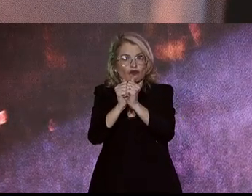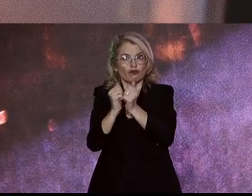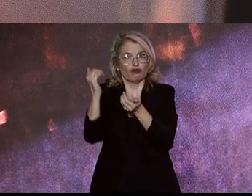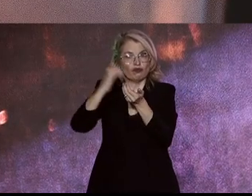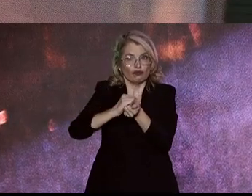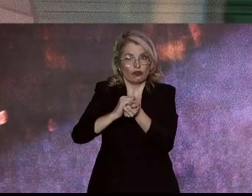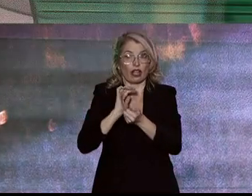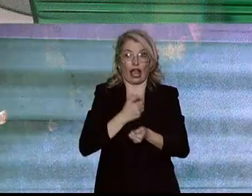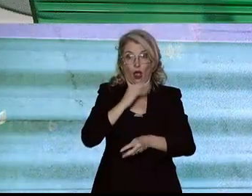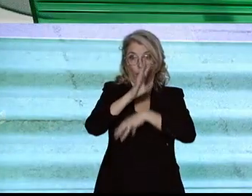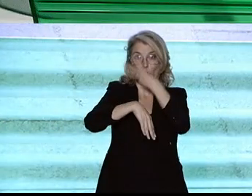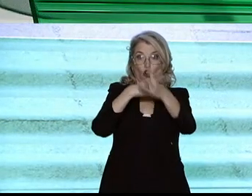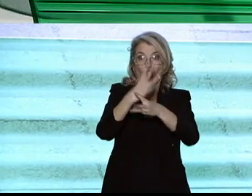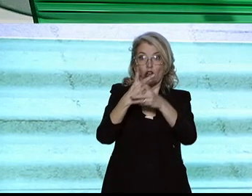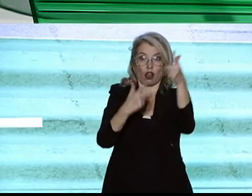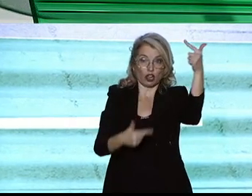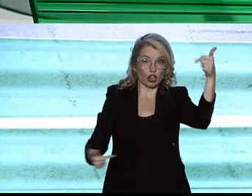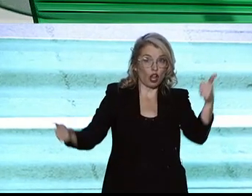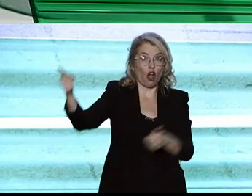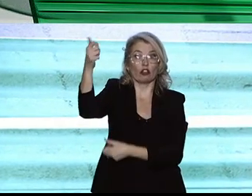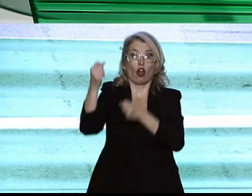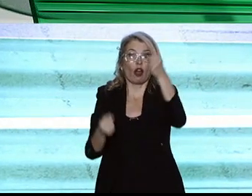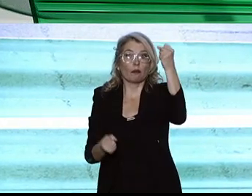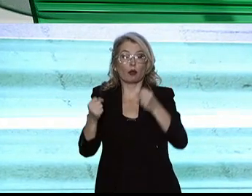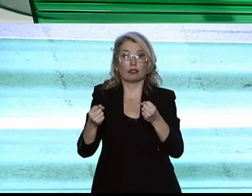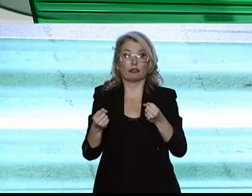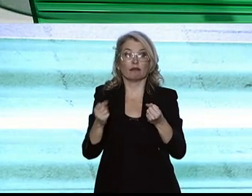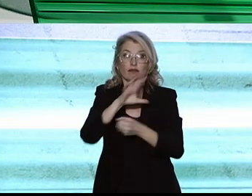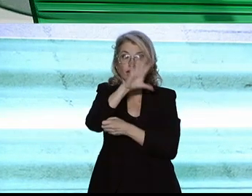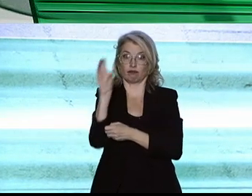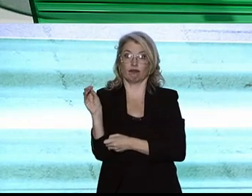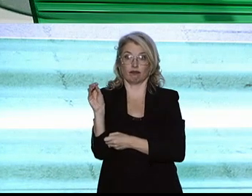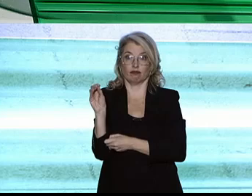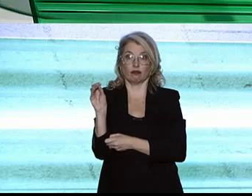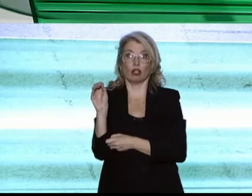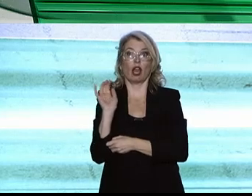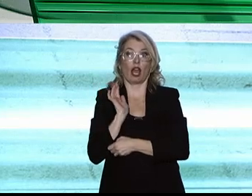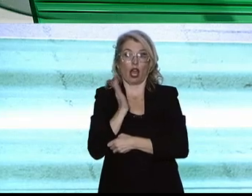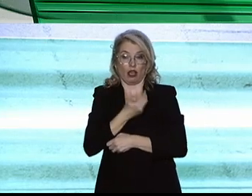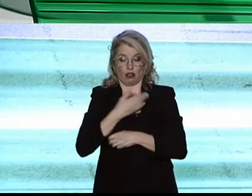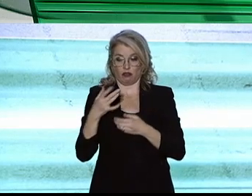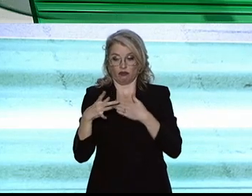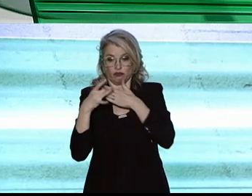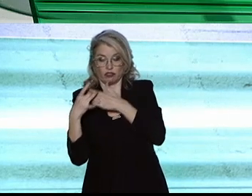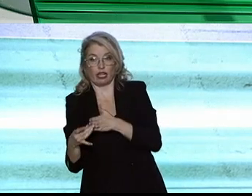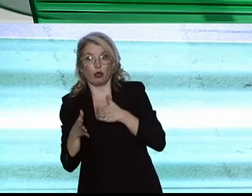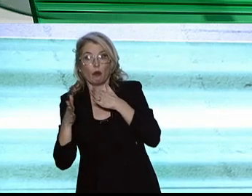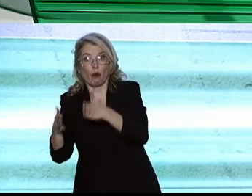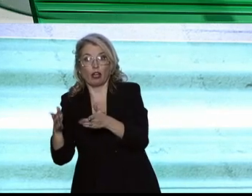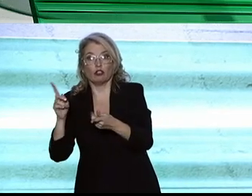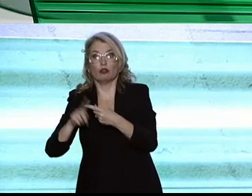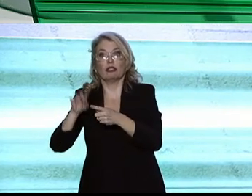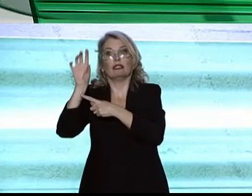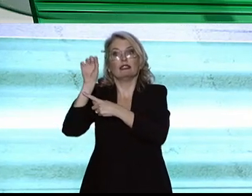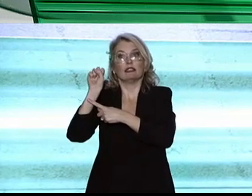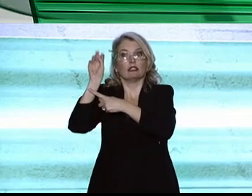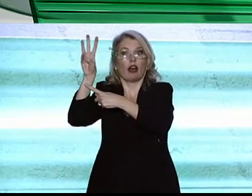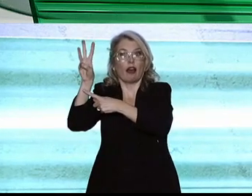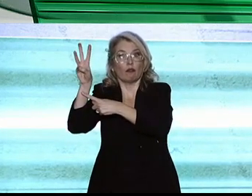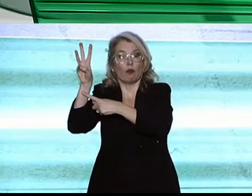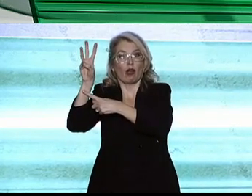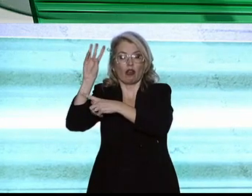In our role as the world's largest automotive supplier, we are leading the way towards a